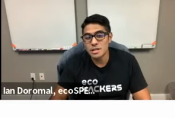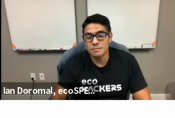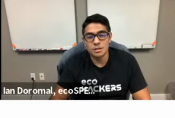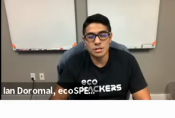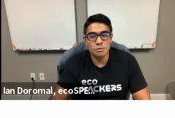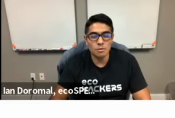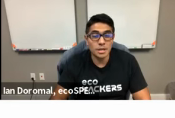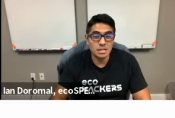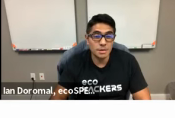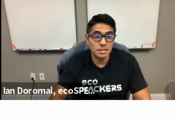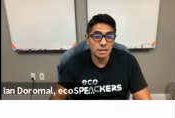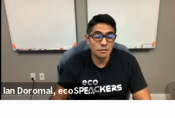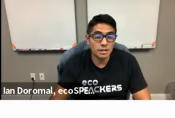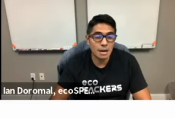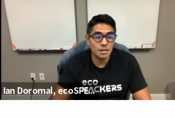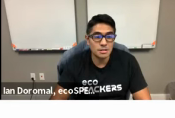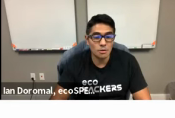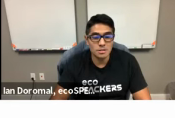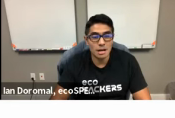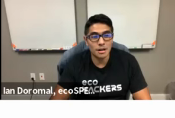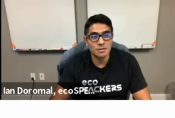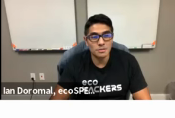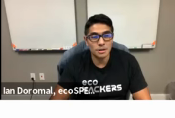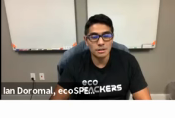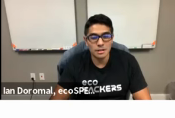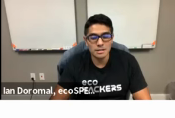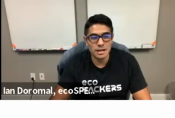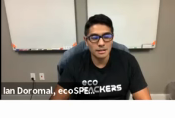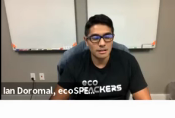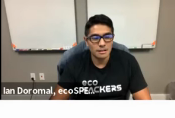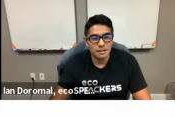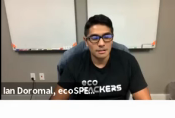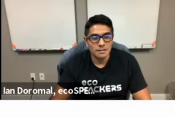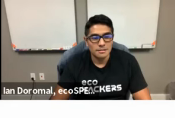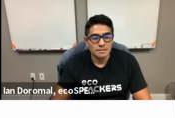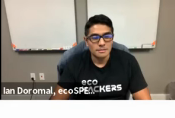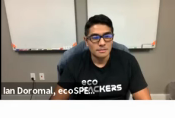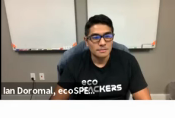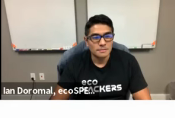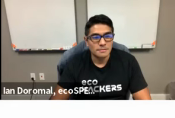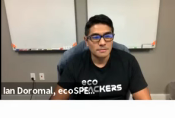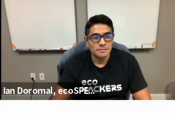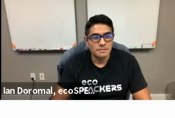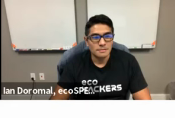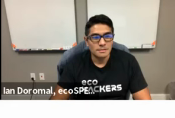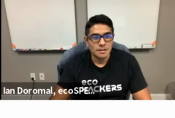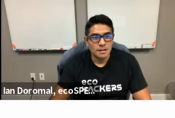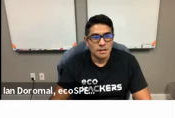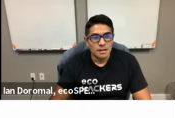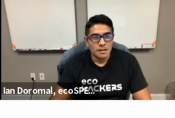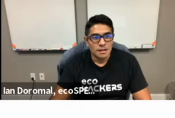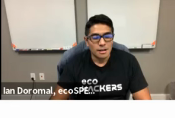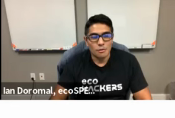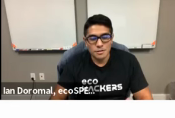pivot our system to destroy the PCBs and other contaminants in oil stockpiles as well. Next slide.